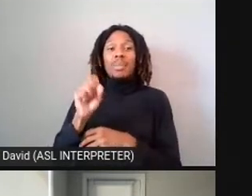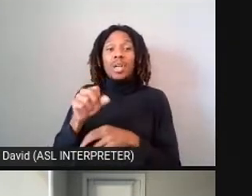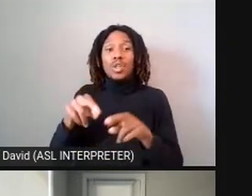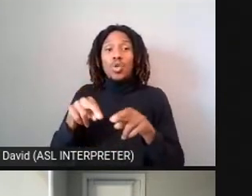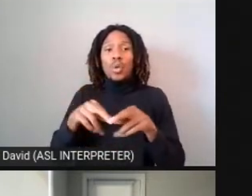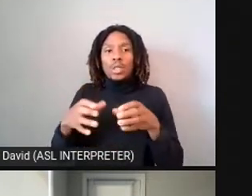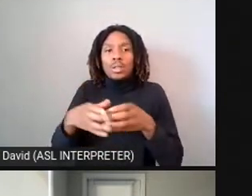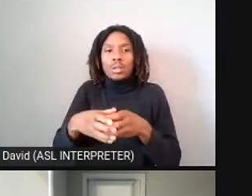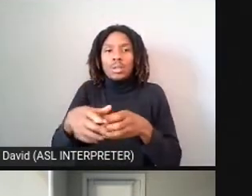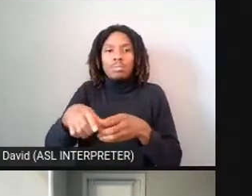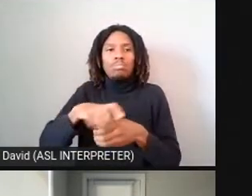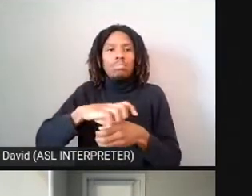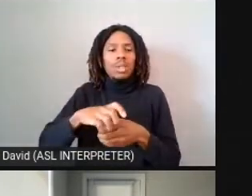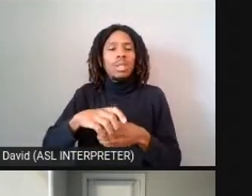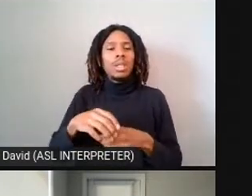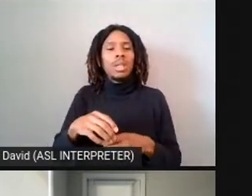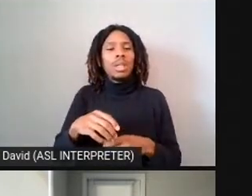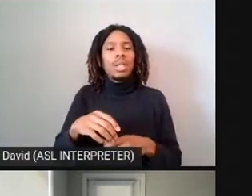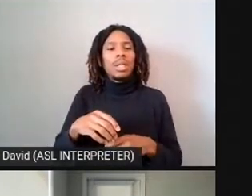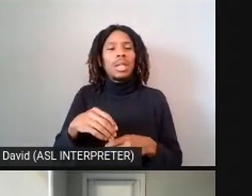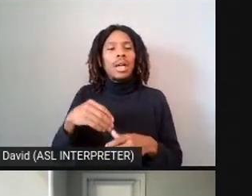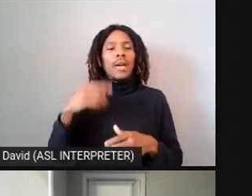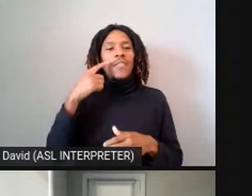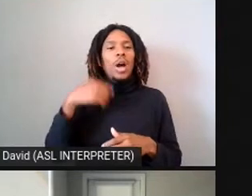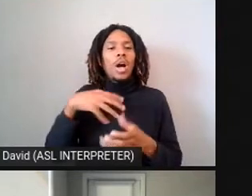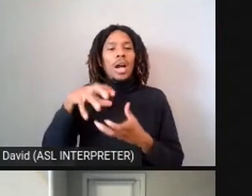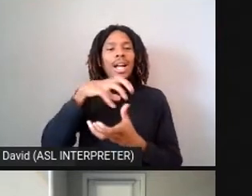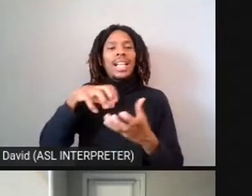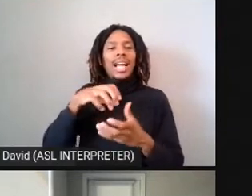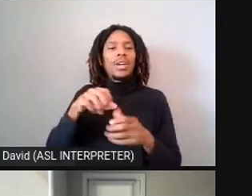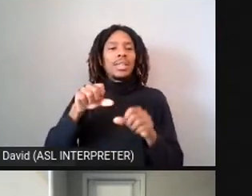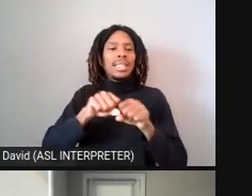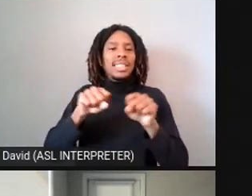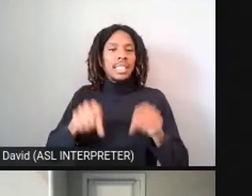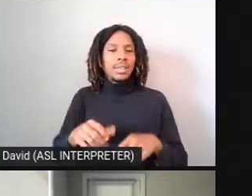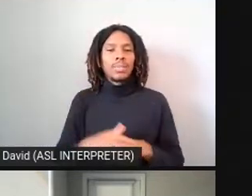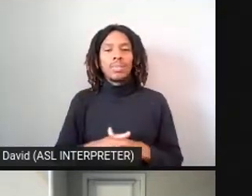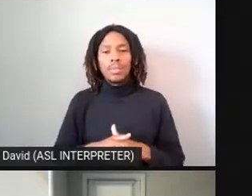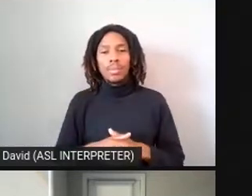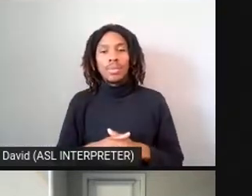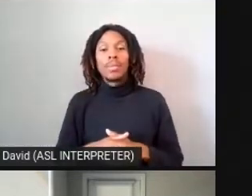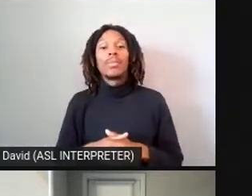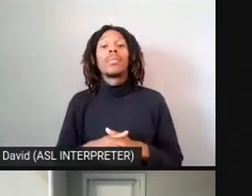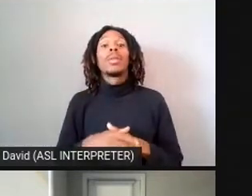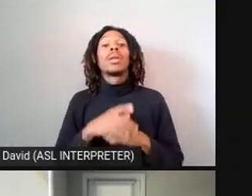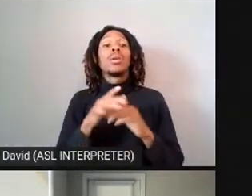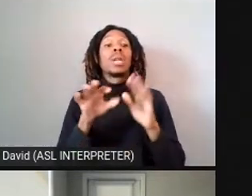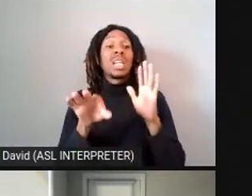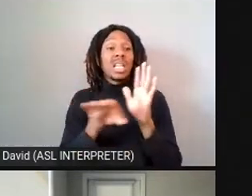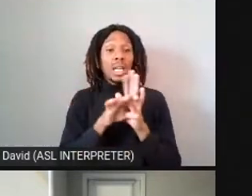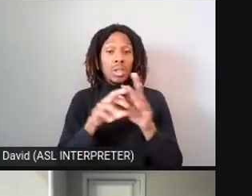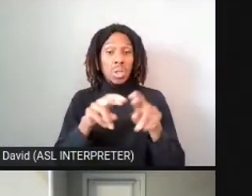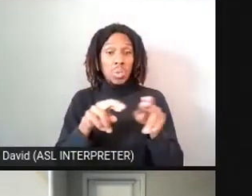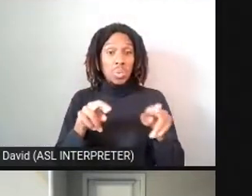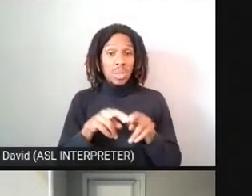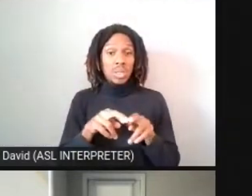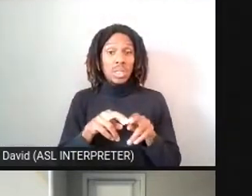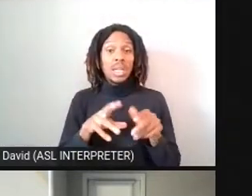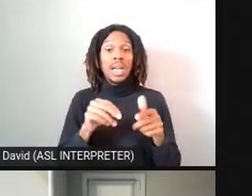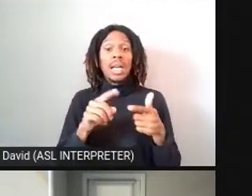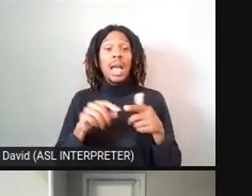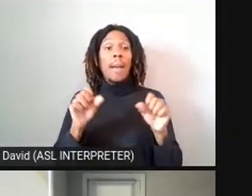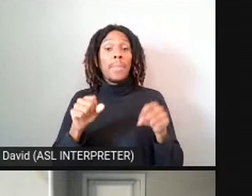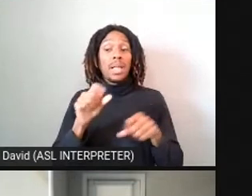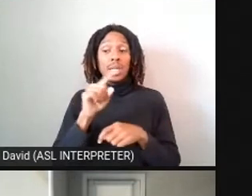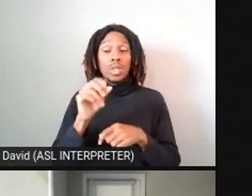is a geographical area of our cloud systems, right? So once you select the region and your availability